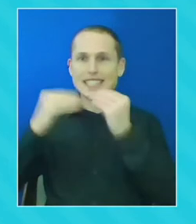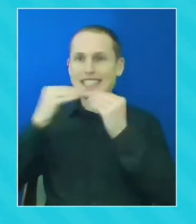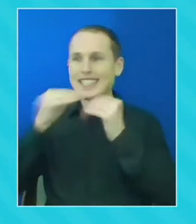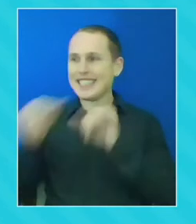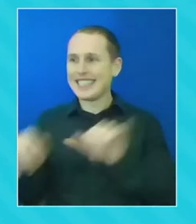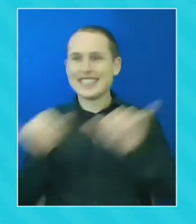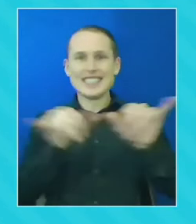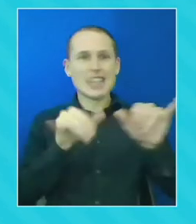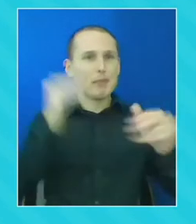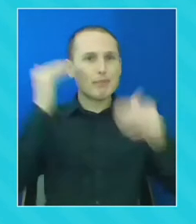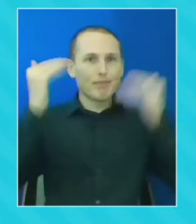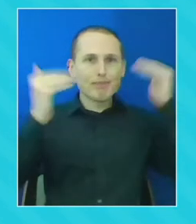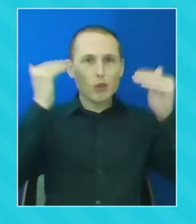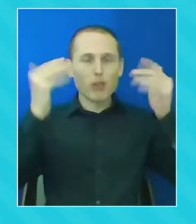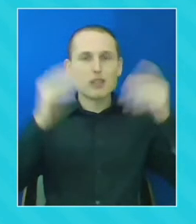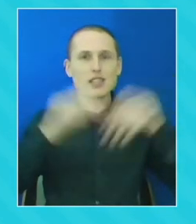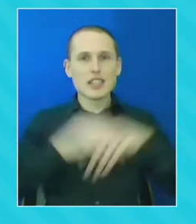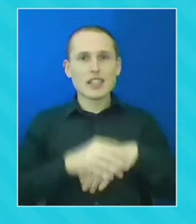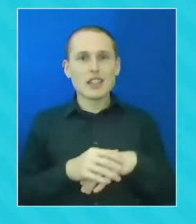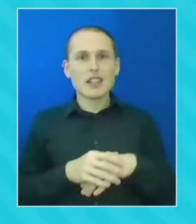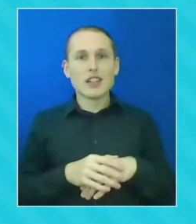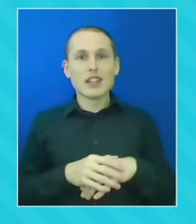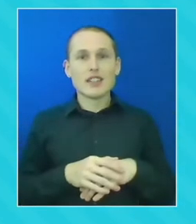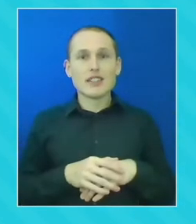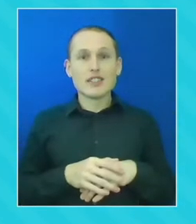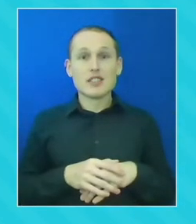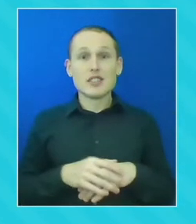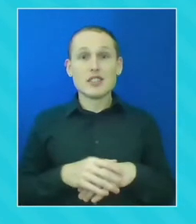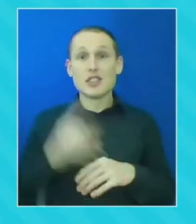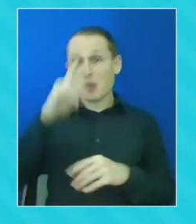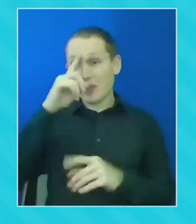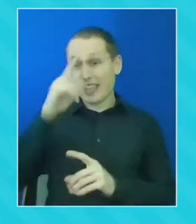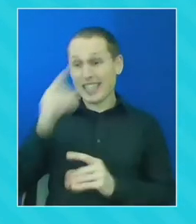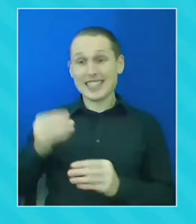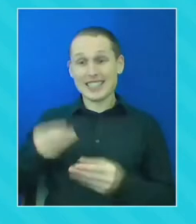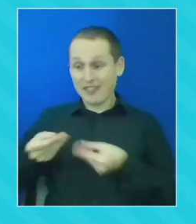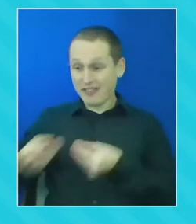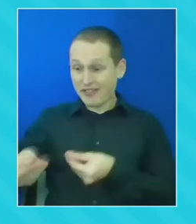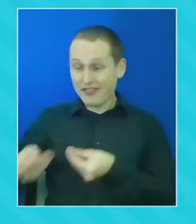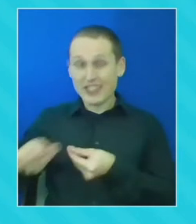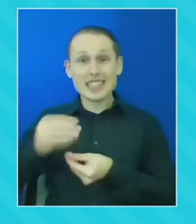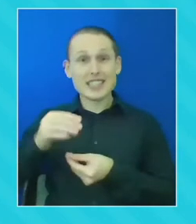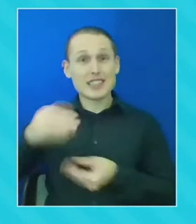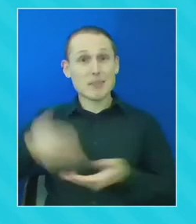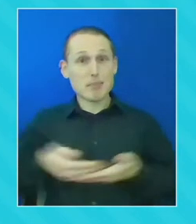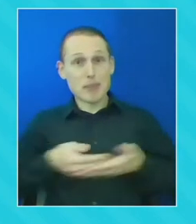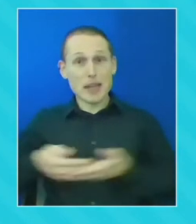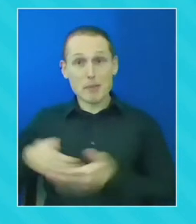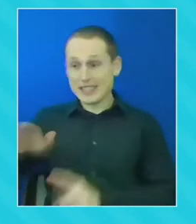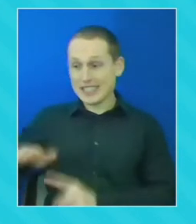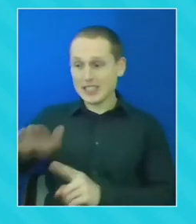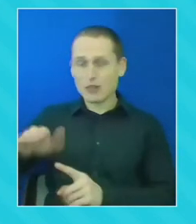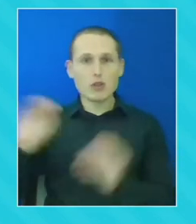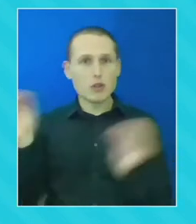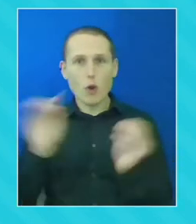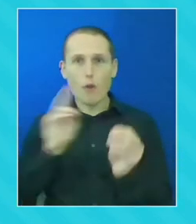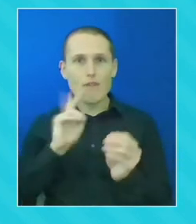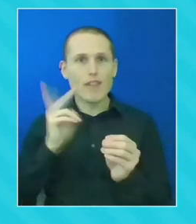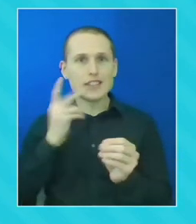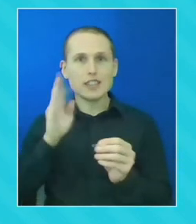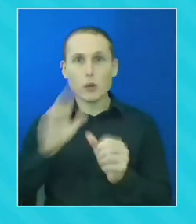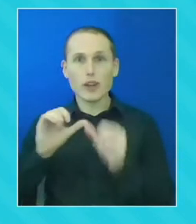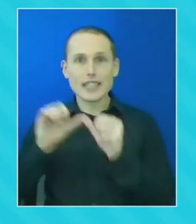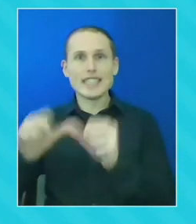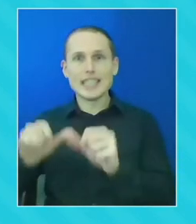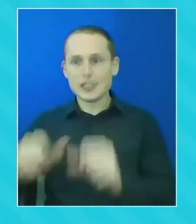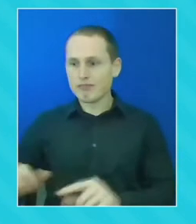consuming. So you can imagine how this veggie-less cycle just continues on and on and on. So what is a